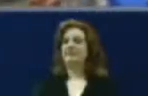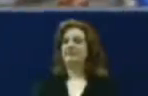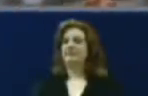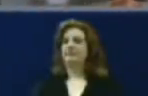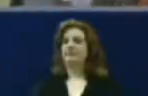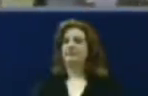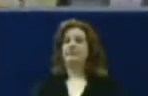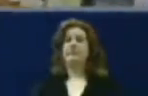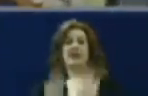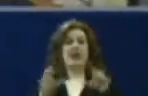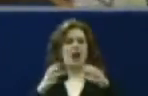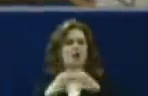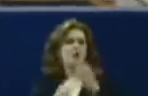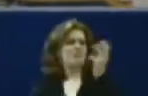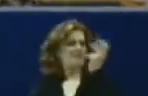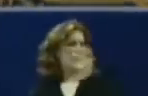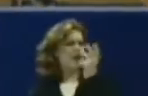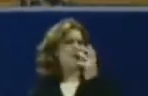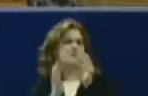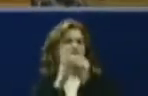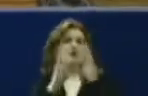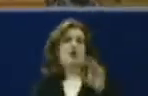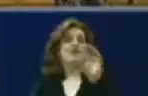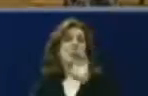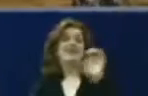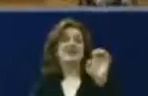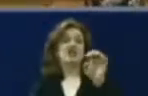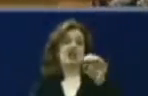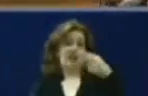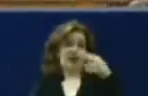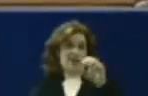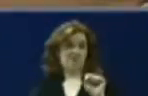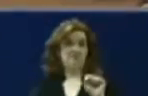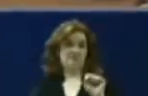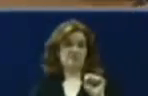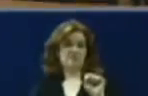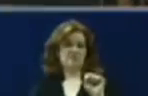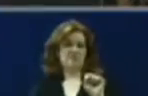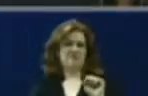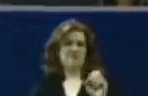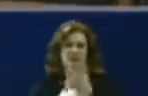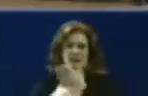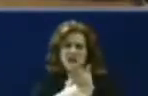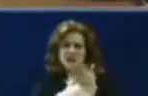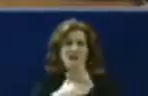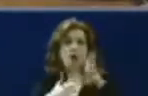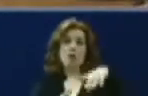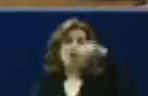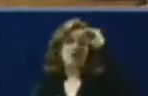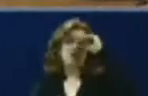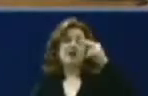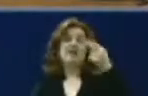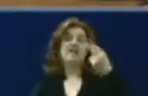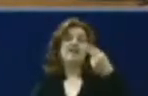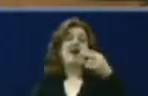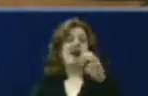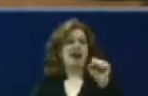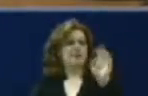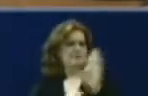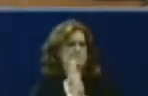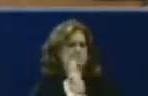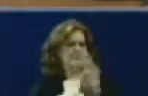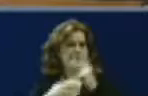Our next group of outstanding students are from Eastern High School. They will share what they are learning in the High School of